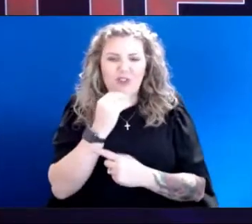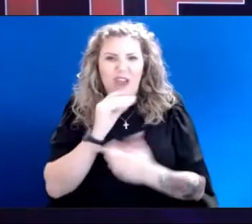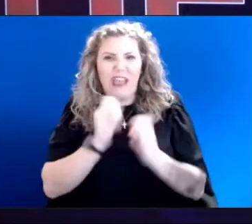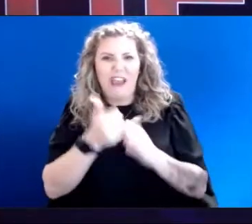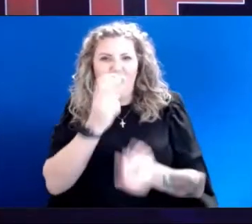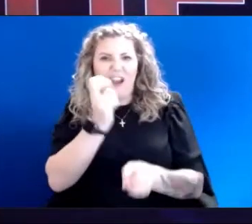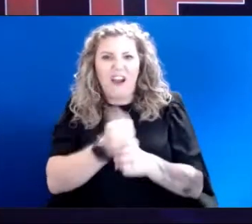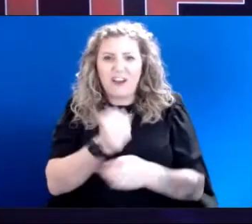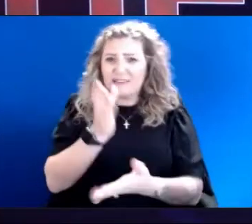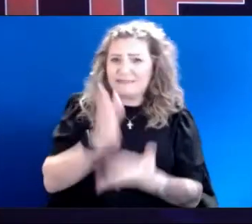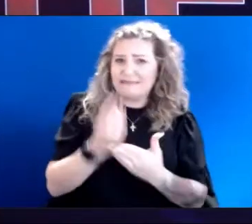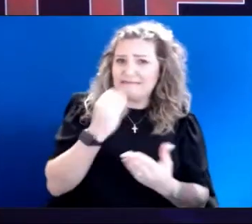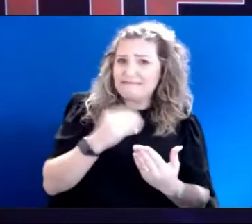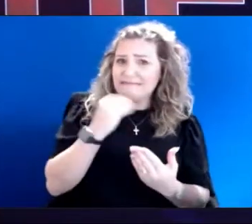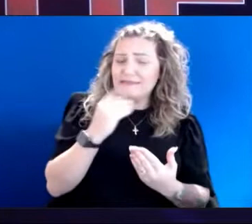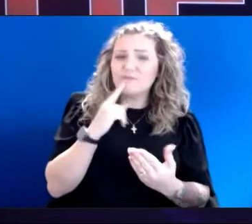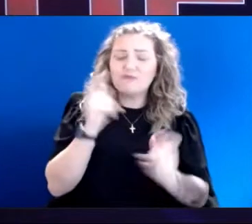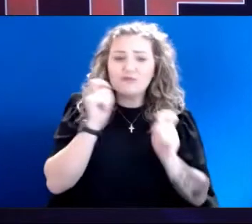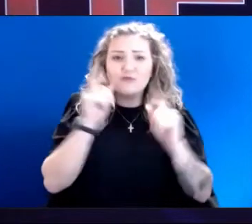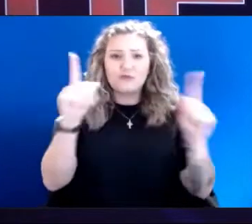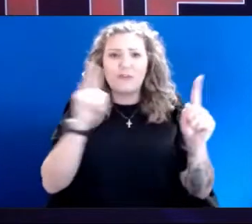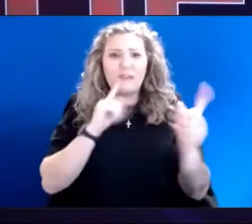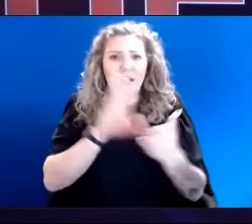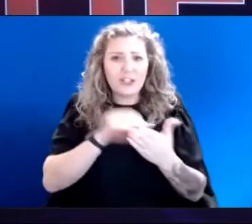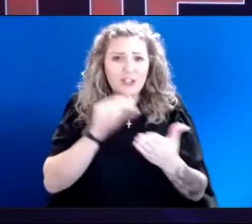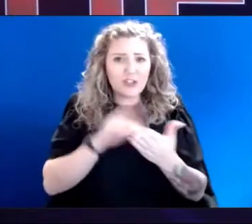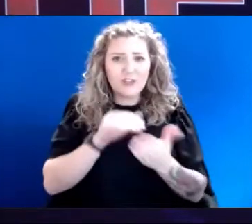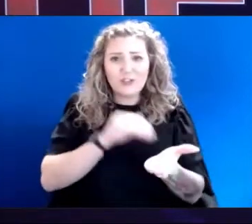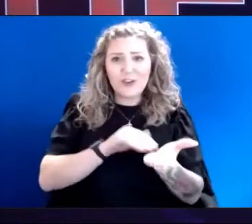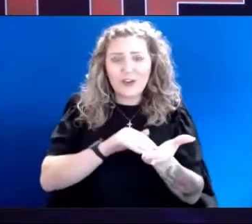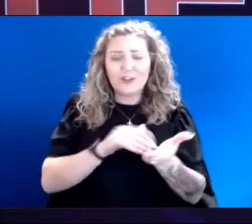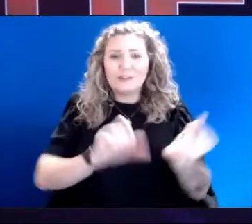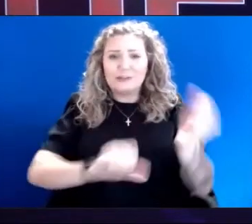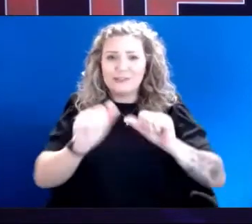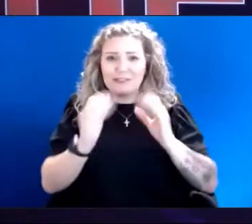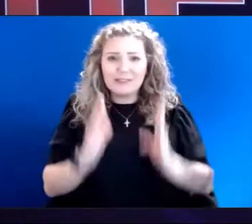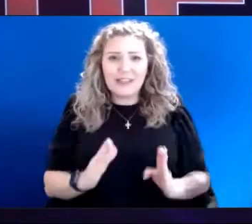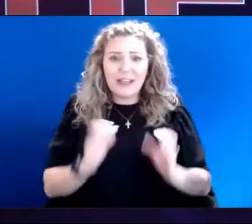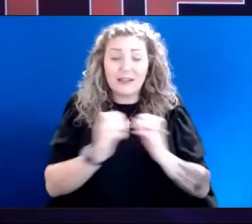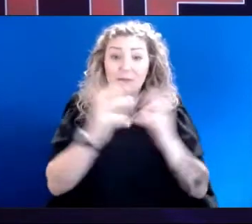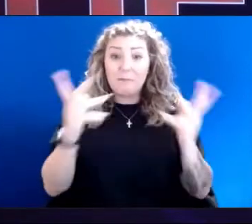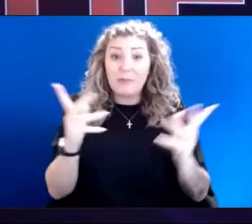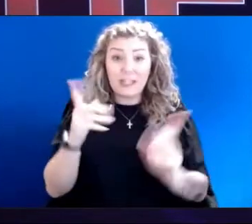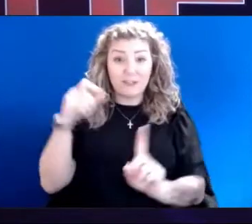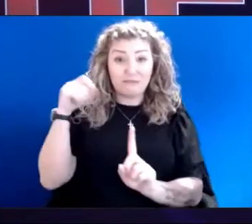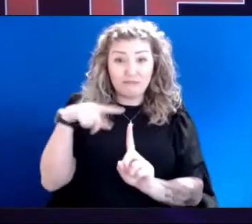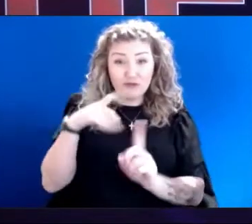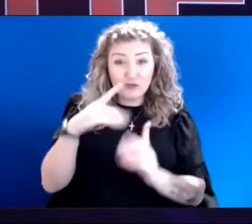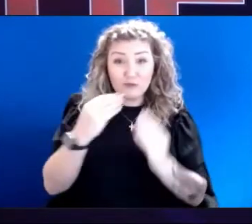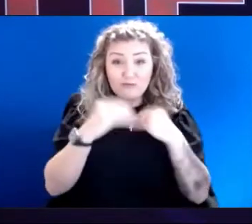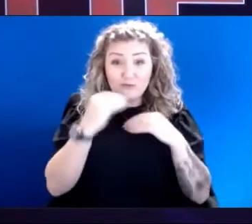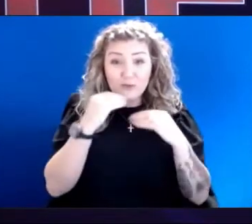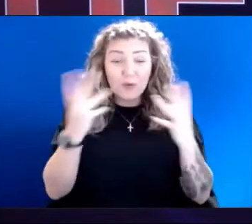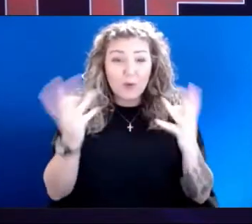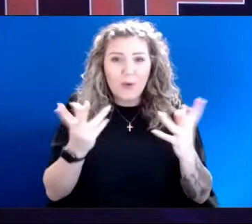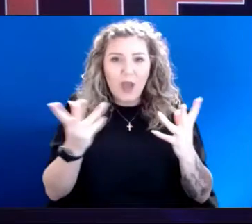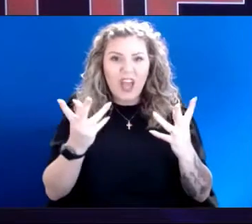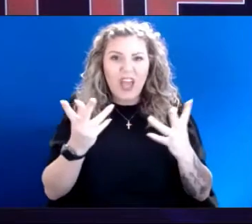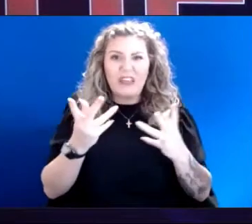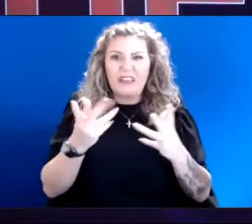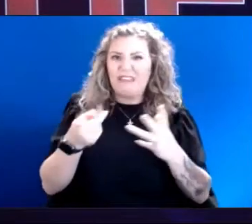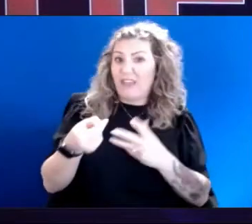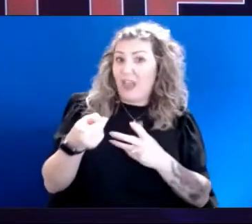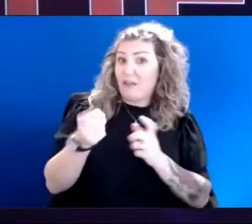might be surprised, though, to learn that doctors and scientists say many of our trigger foods are actually engineered to have this